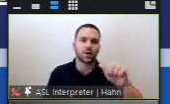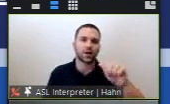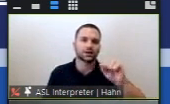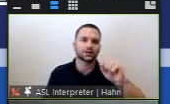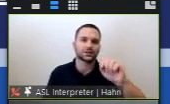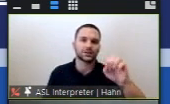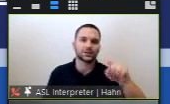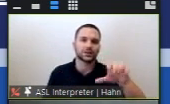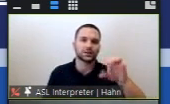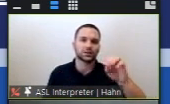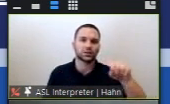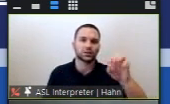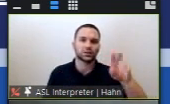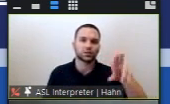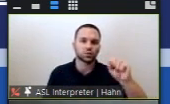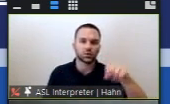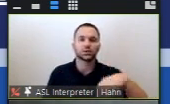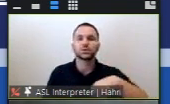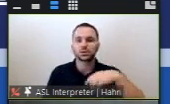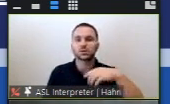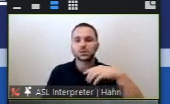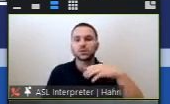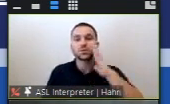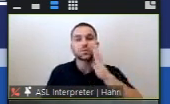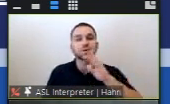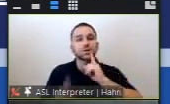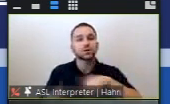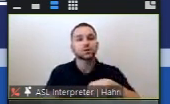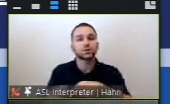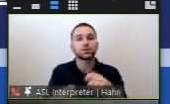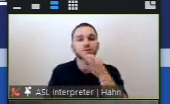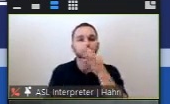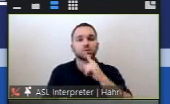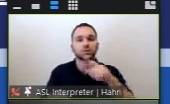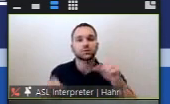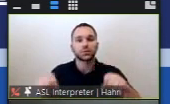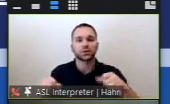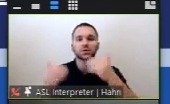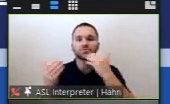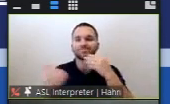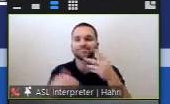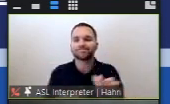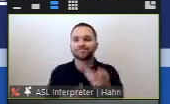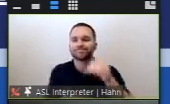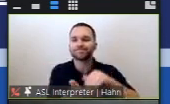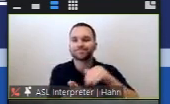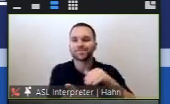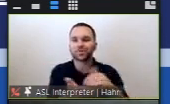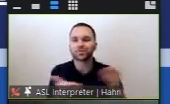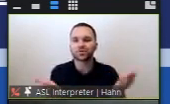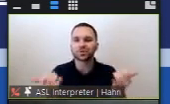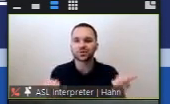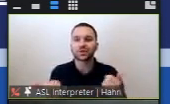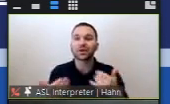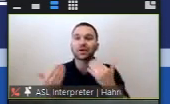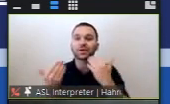media_info@state.co.us, and we'll get back to you as soon as we can. Thank you, Dr. Herlihy, Heather Roth, and Dr. Travanti for being here with us today, and we hope y'all have a good rest of your afternoon.